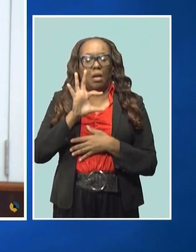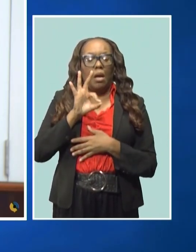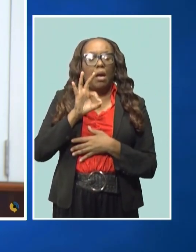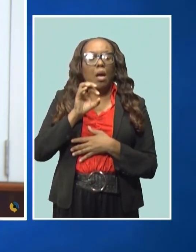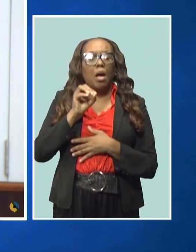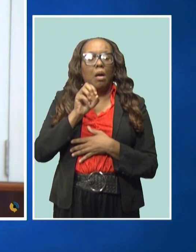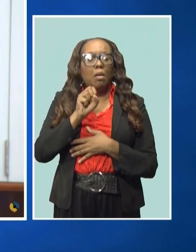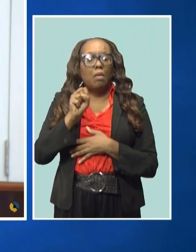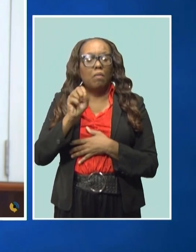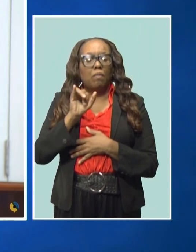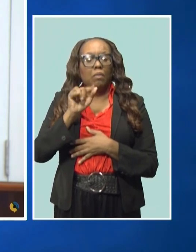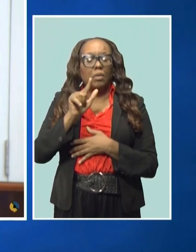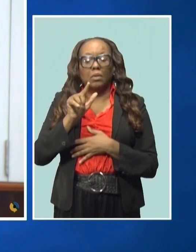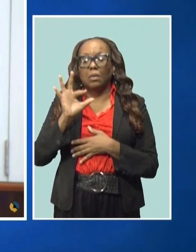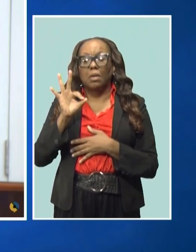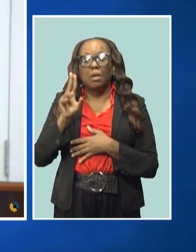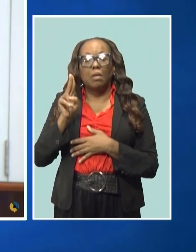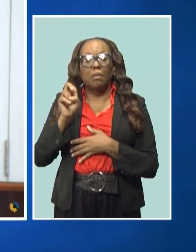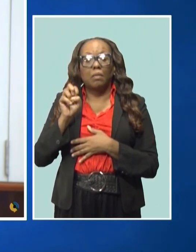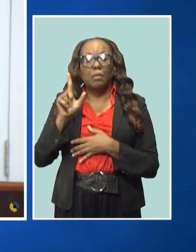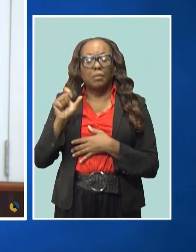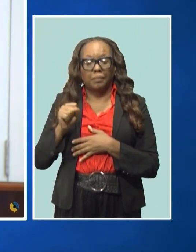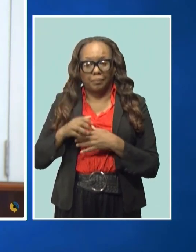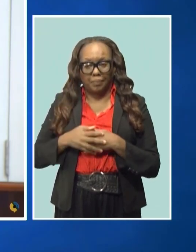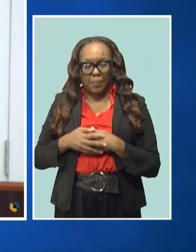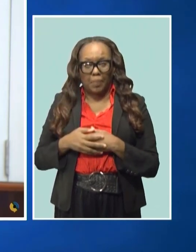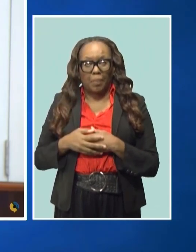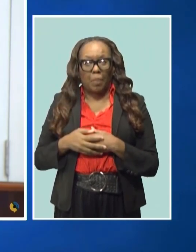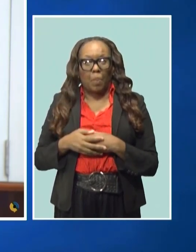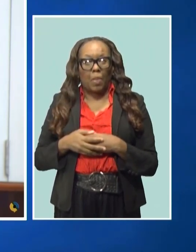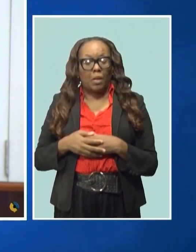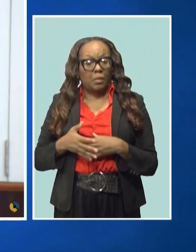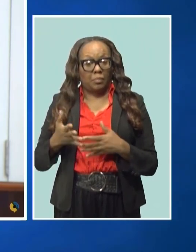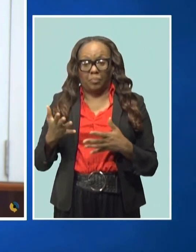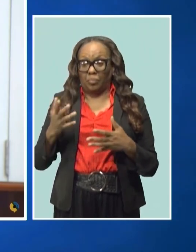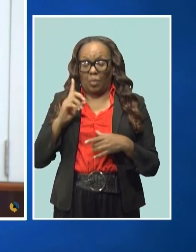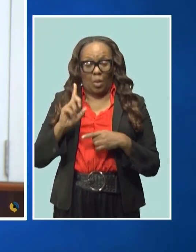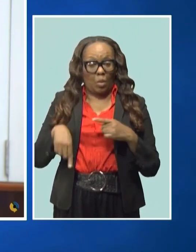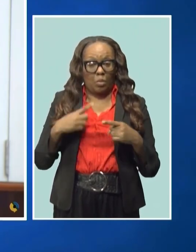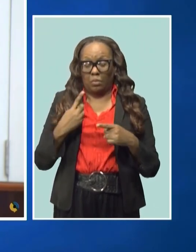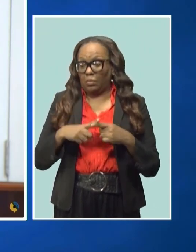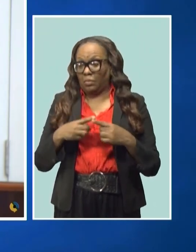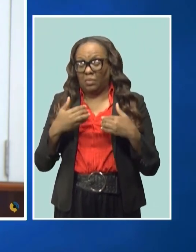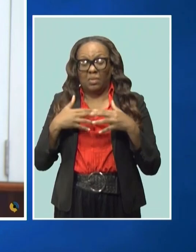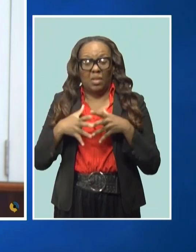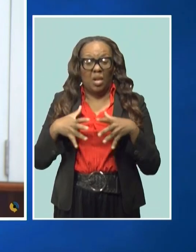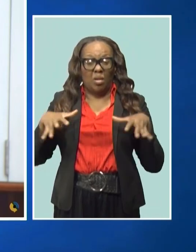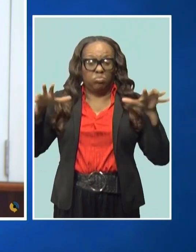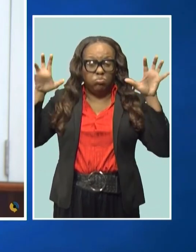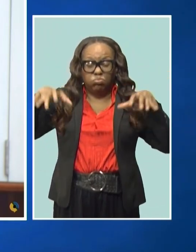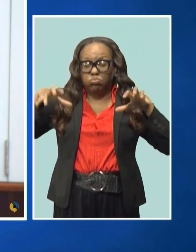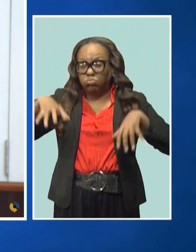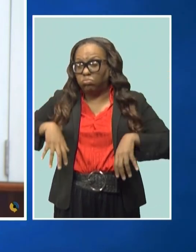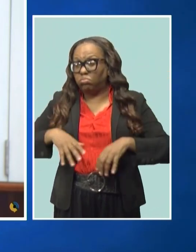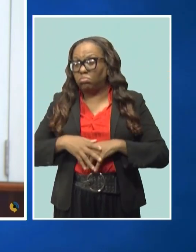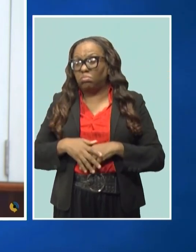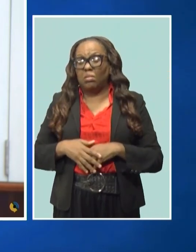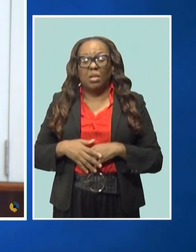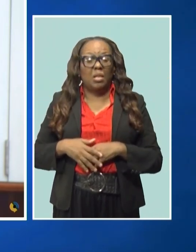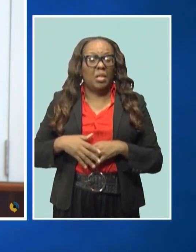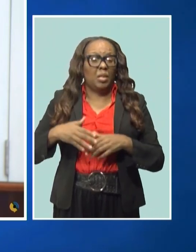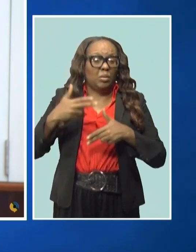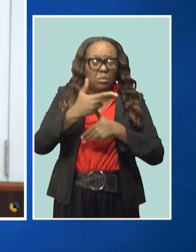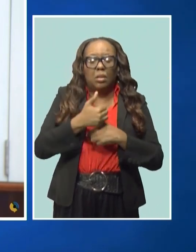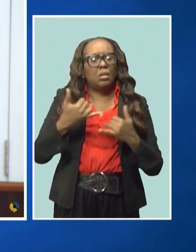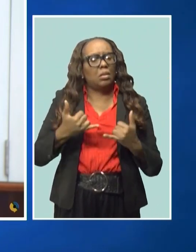from the floods, the convection rain. I keep calling. We never had rain. It gets so hot at 2, 3 o'clock in the afternoon, the